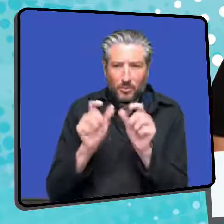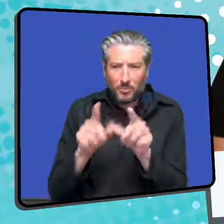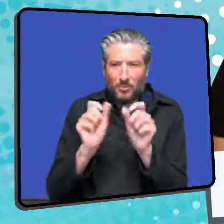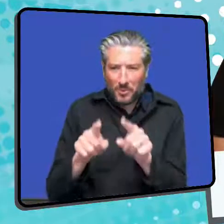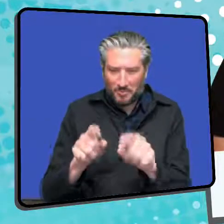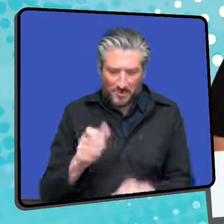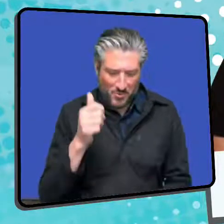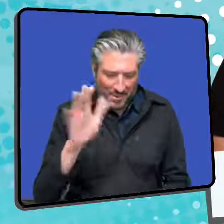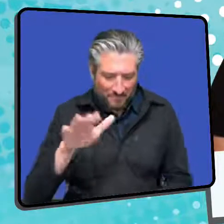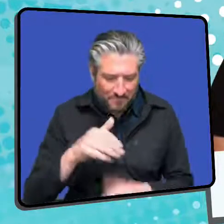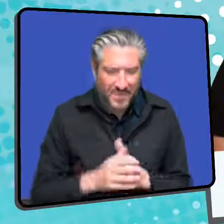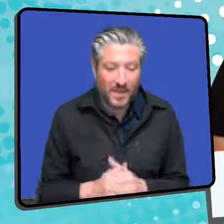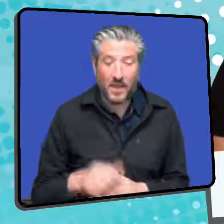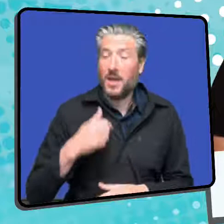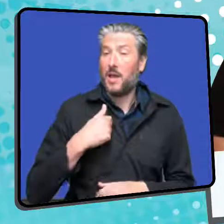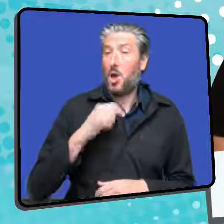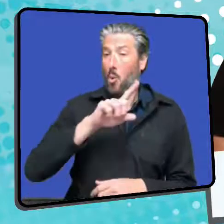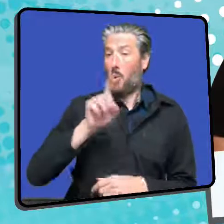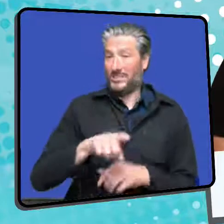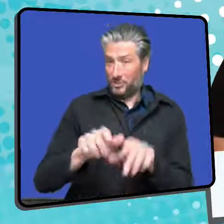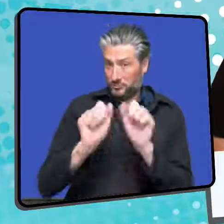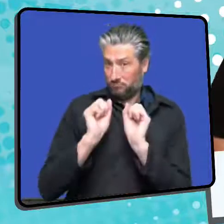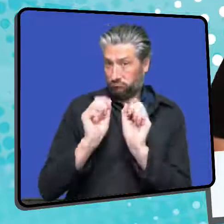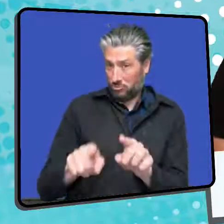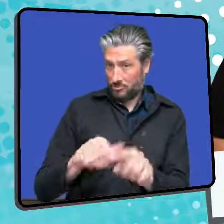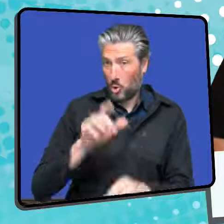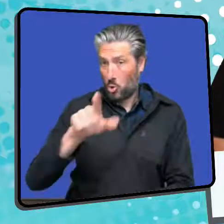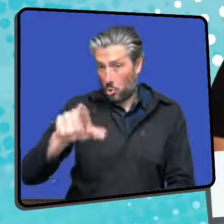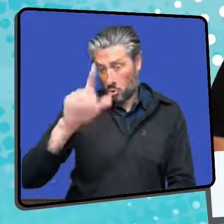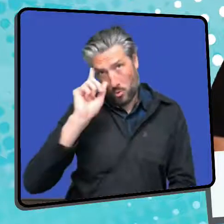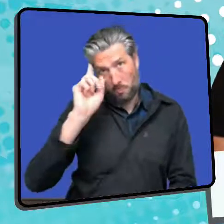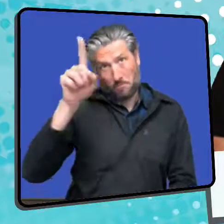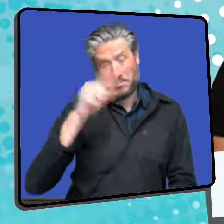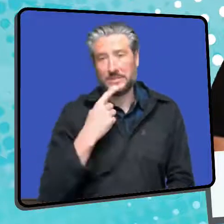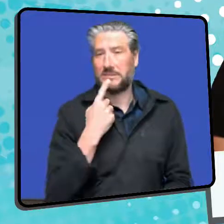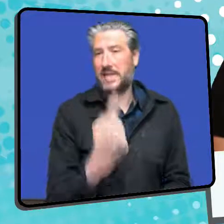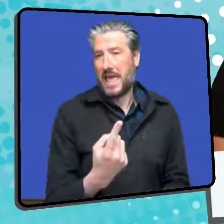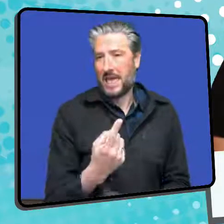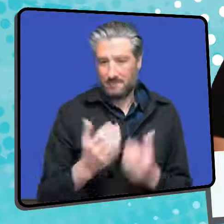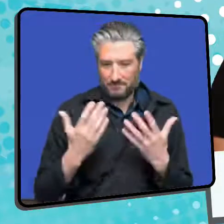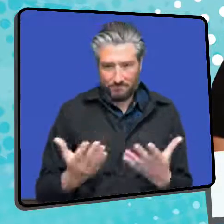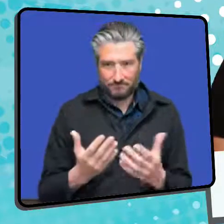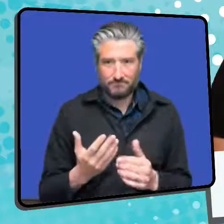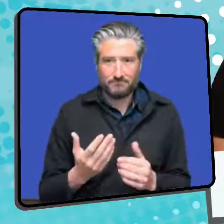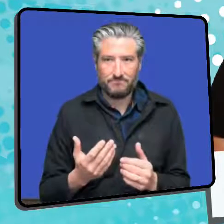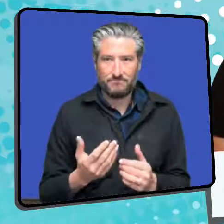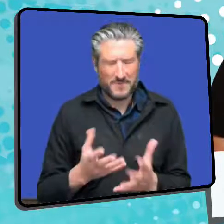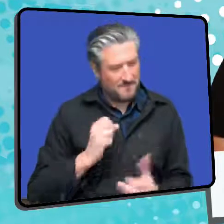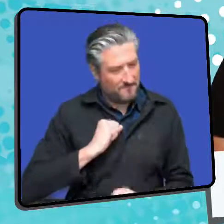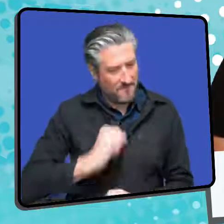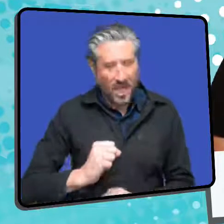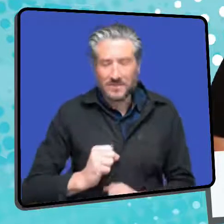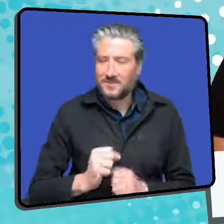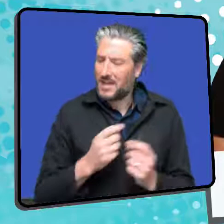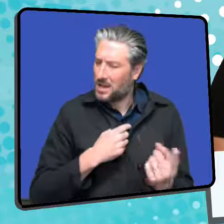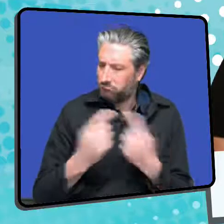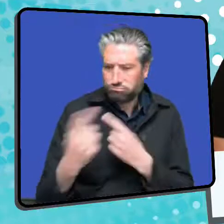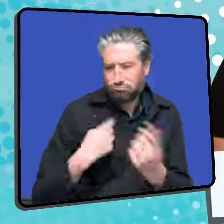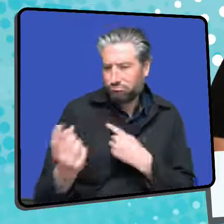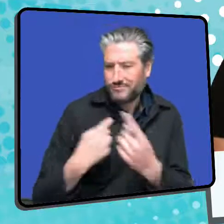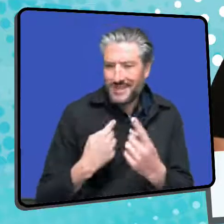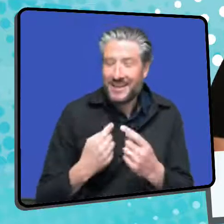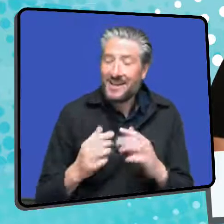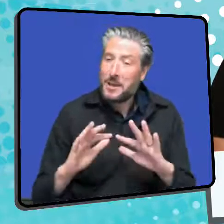first thing that comes to your mind. And the reason we want the first thing is because every guest, interestingly, has had something